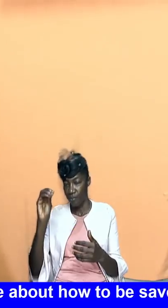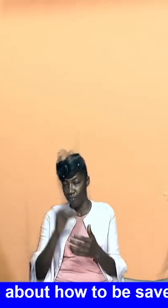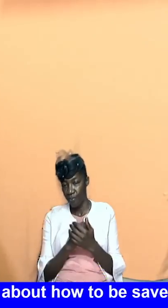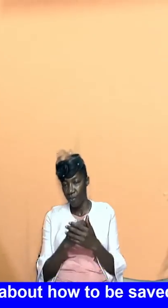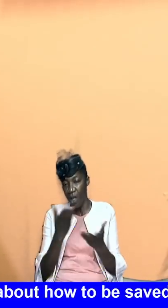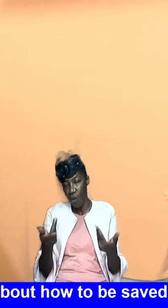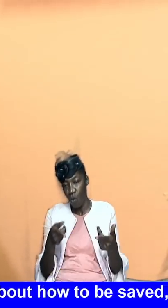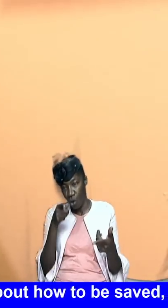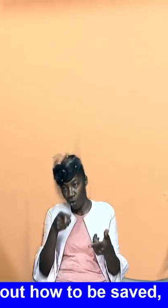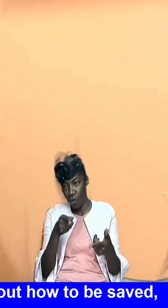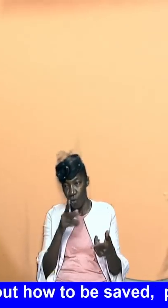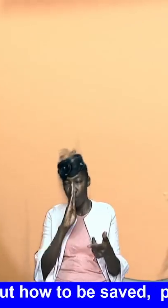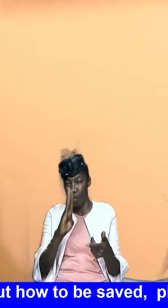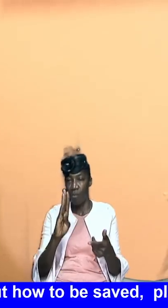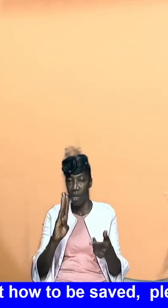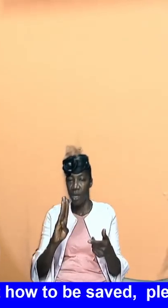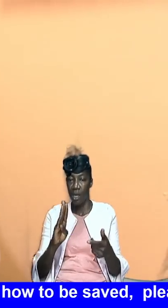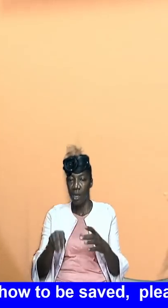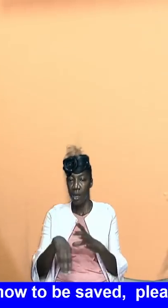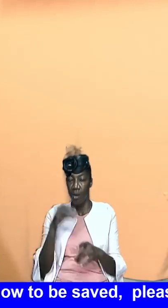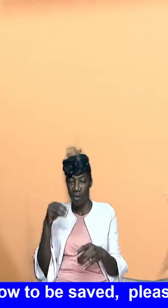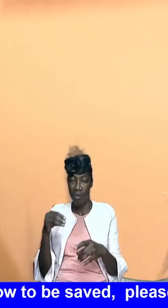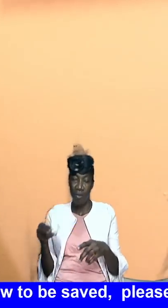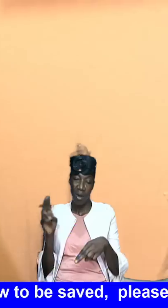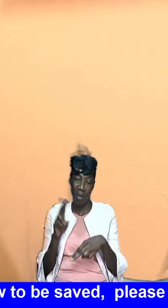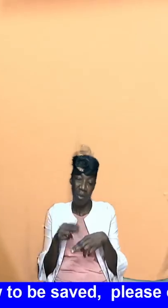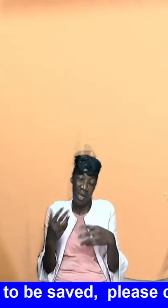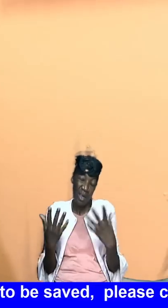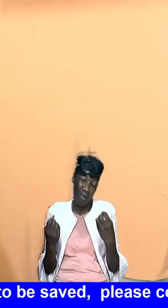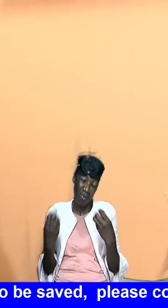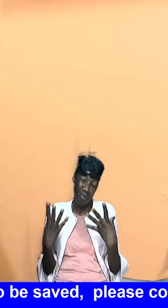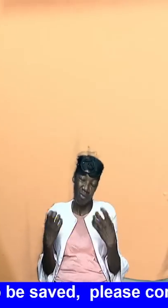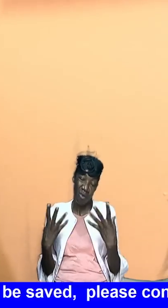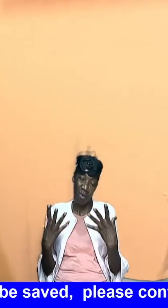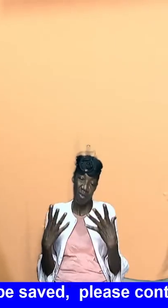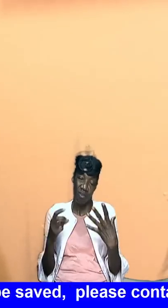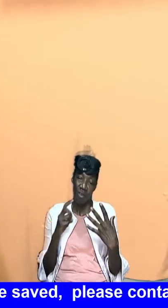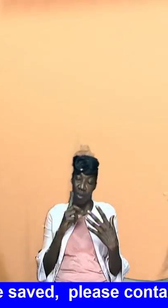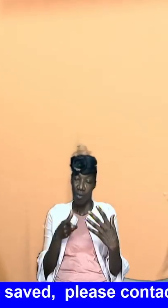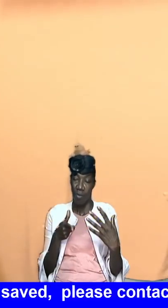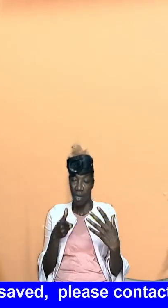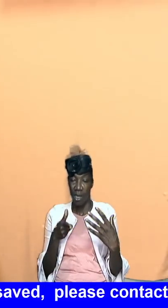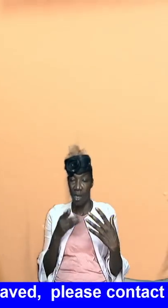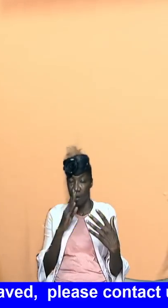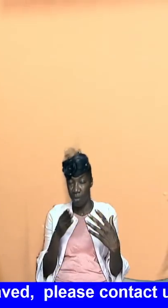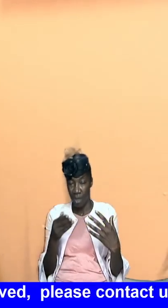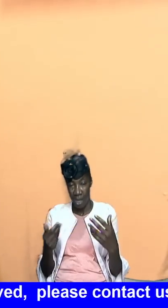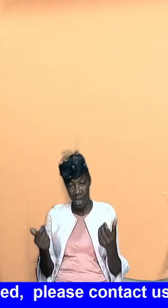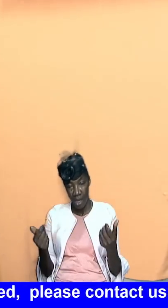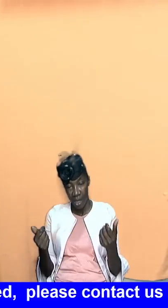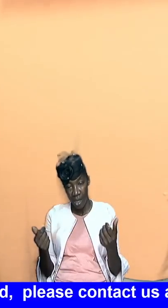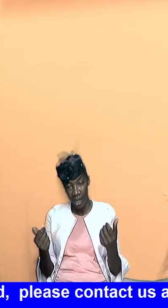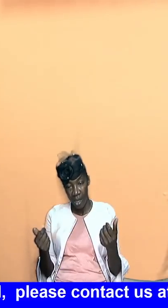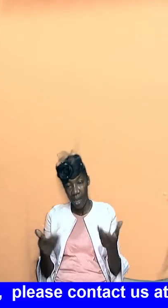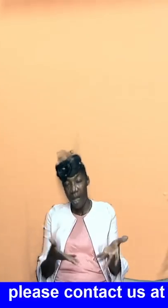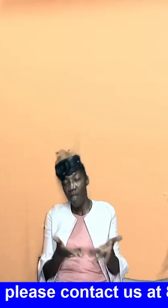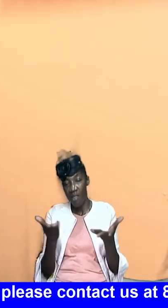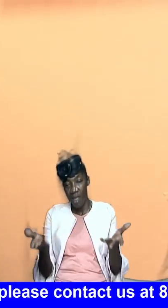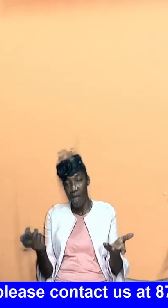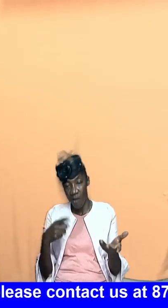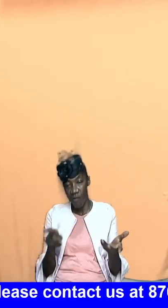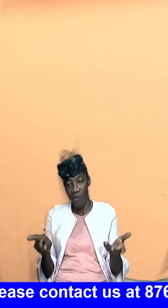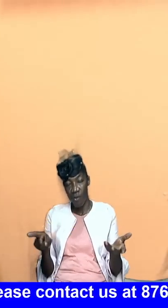out. And depending on how many of us will be available